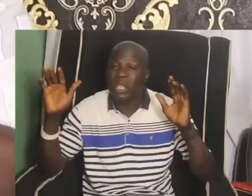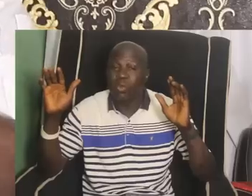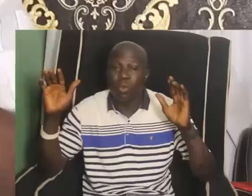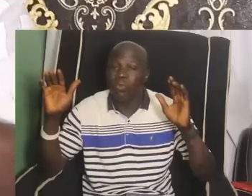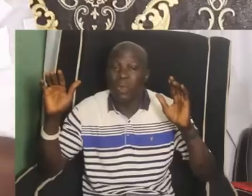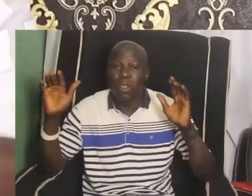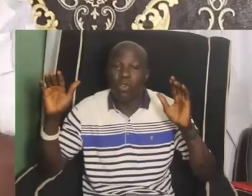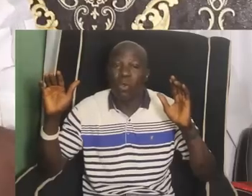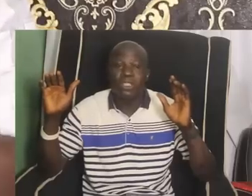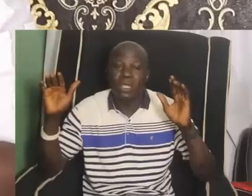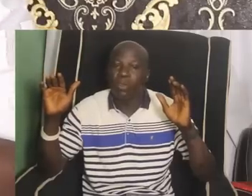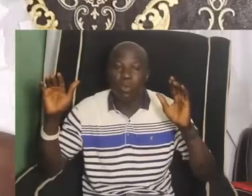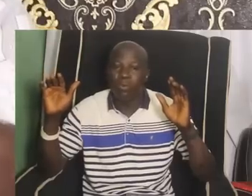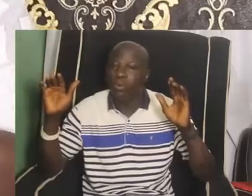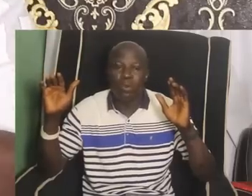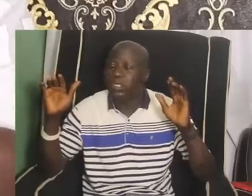Jesus.